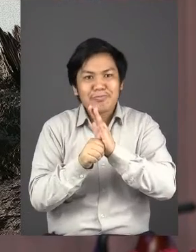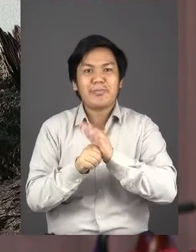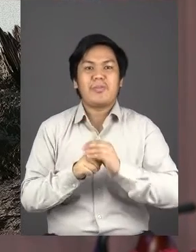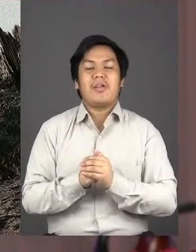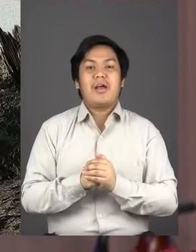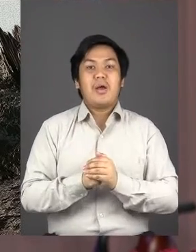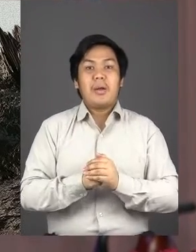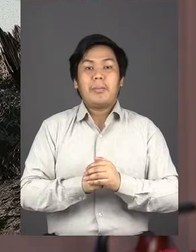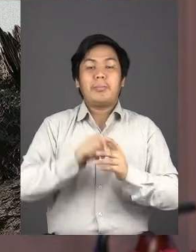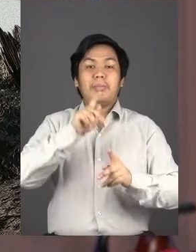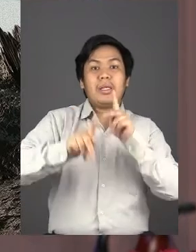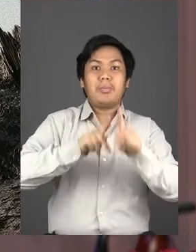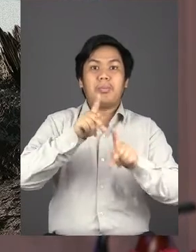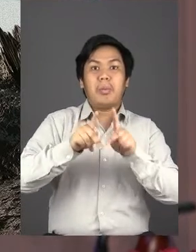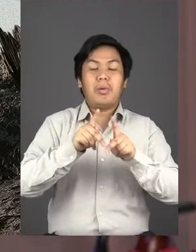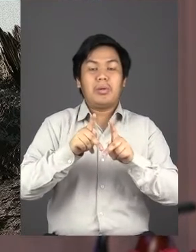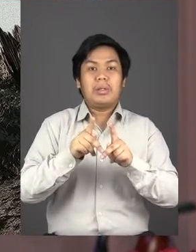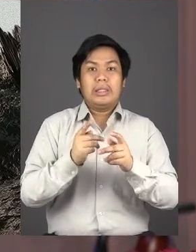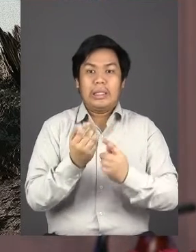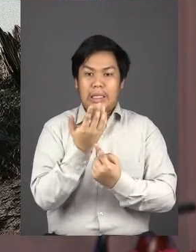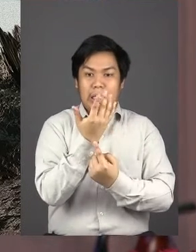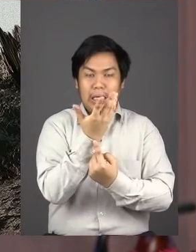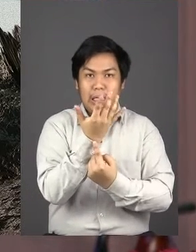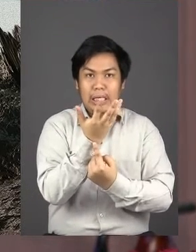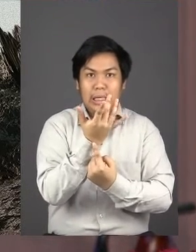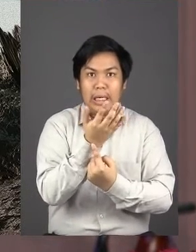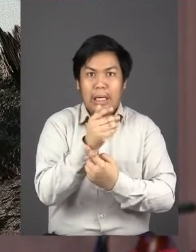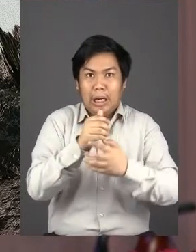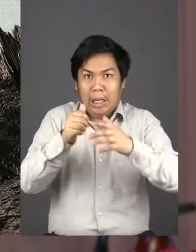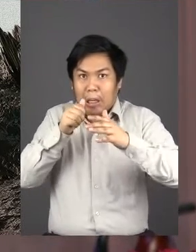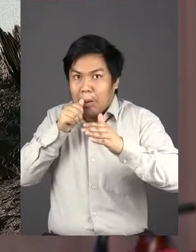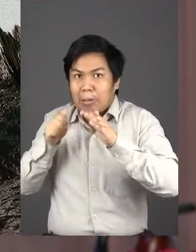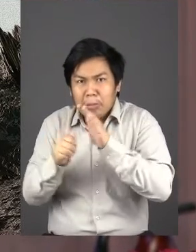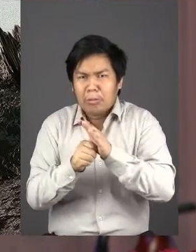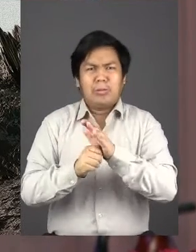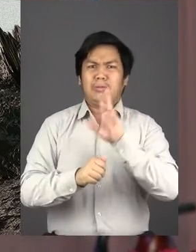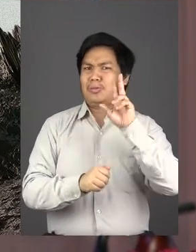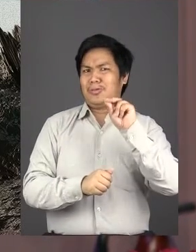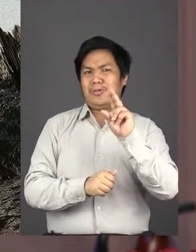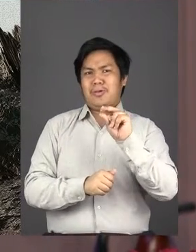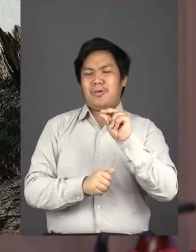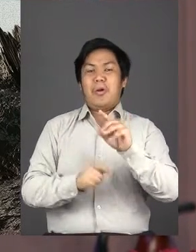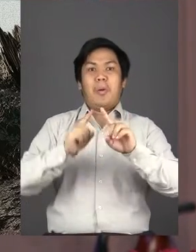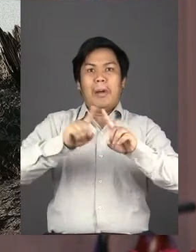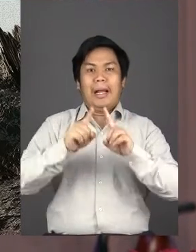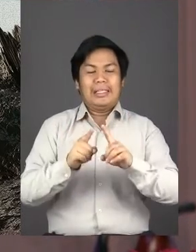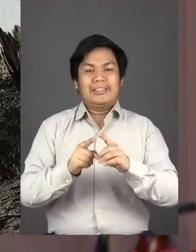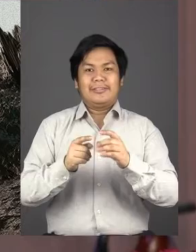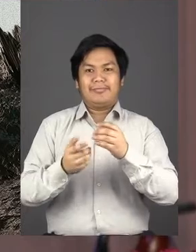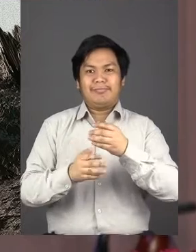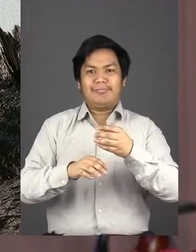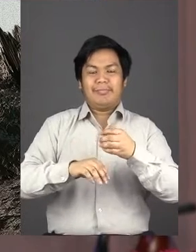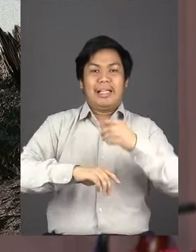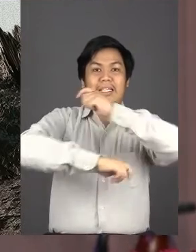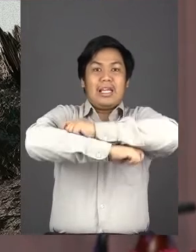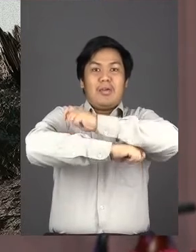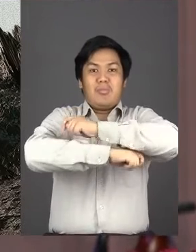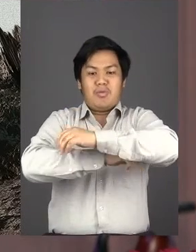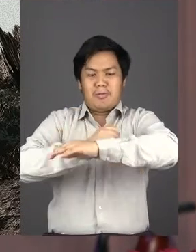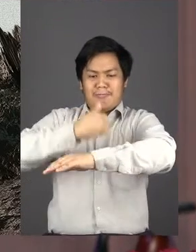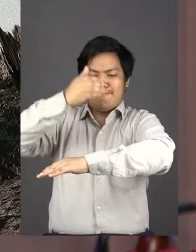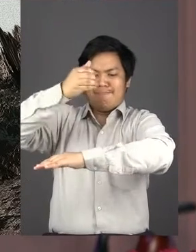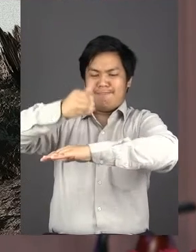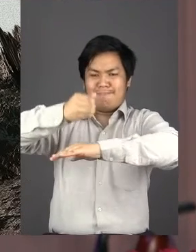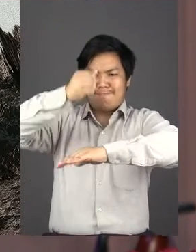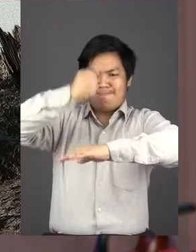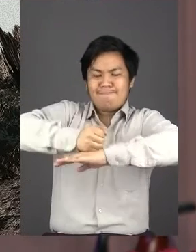light a lamp and put it under a basket, but on a stand. It gives light to